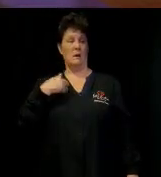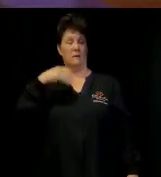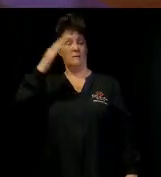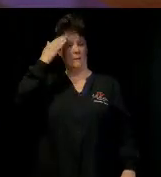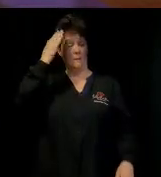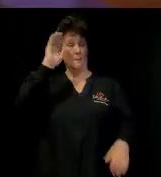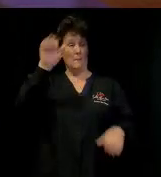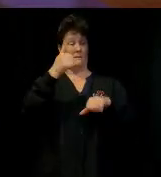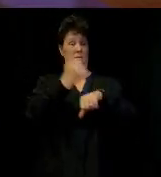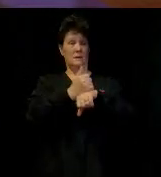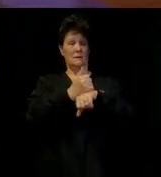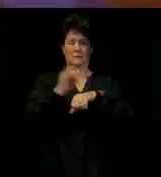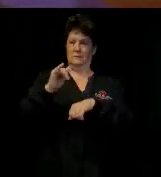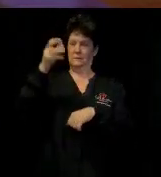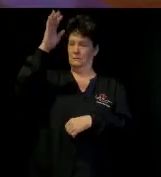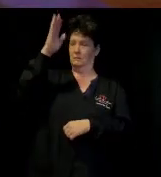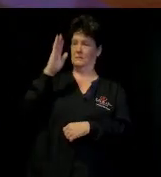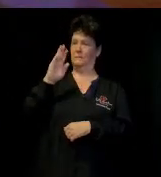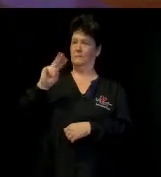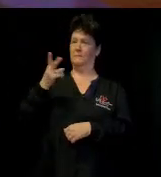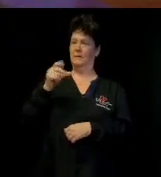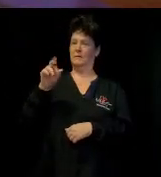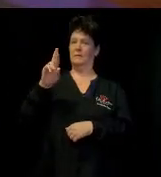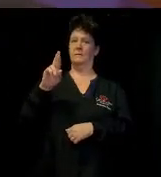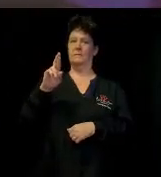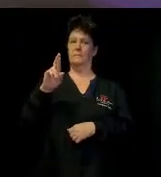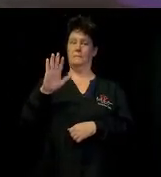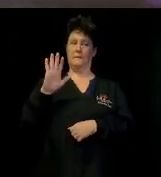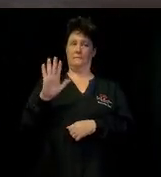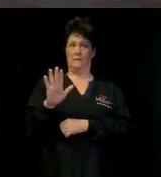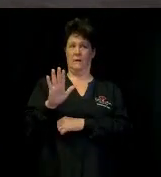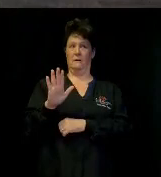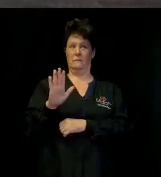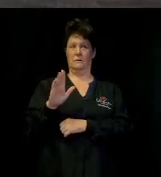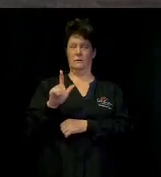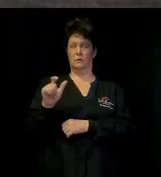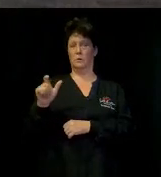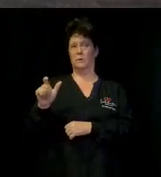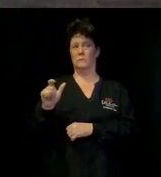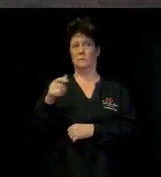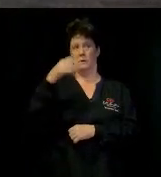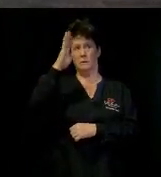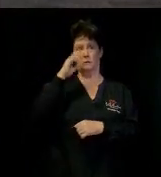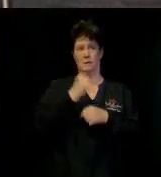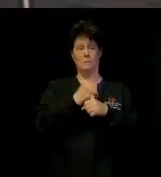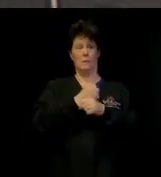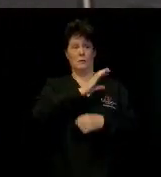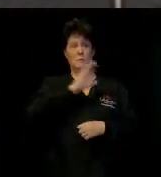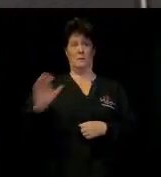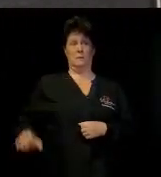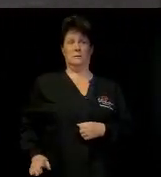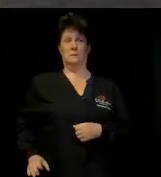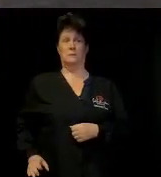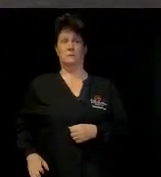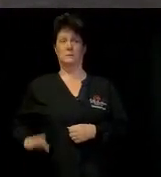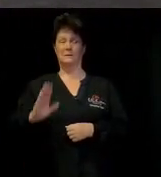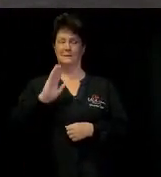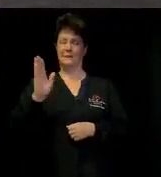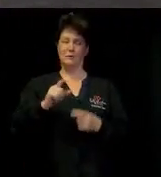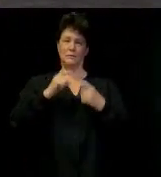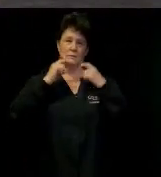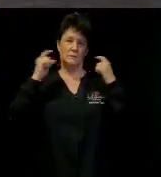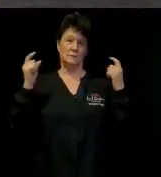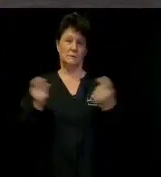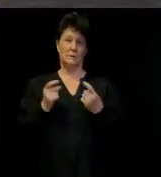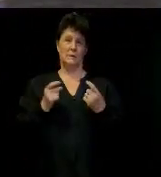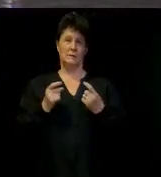last verse here, and I love this one. 2 Corinthians 5:21. For God made Christ, who never sinned,